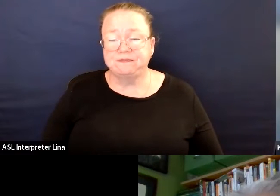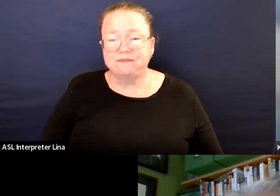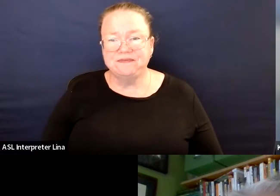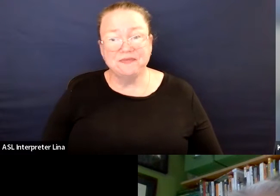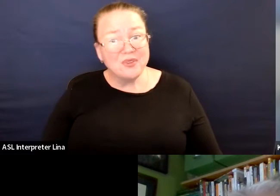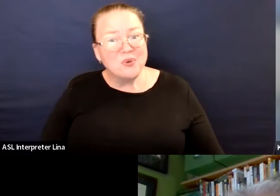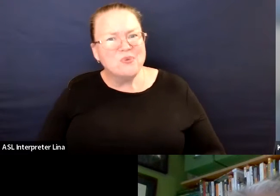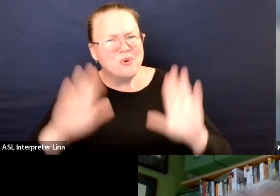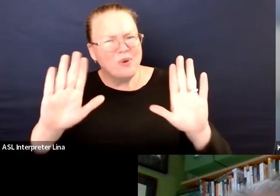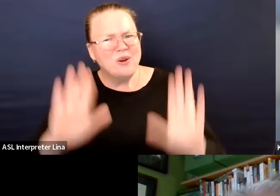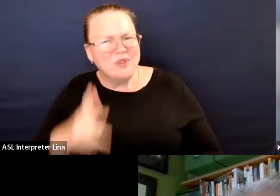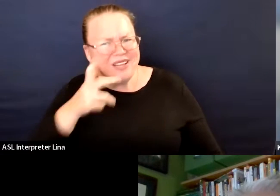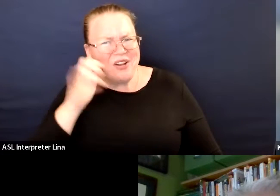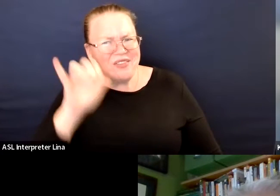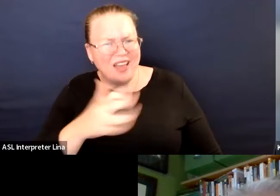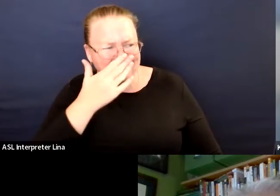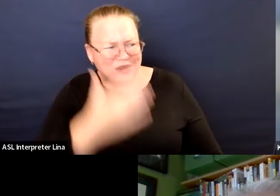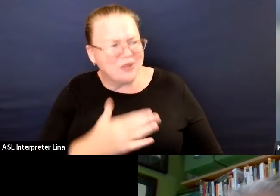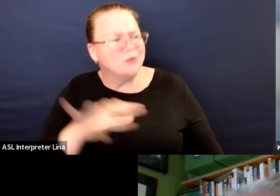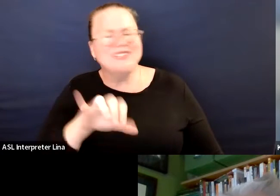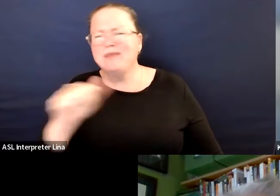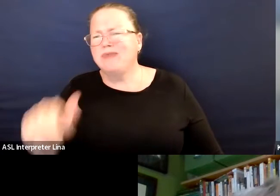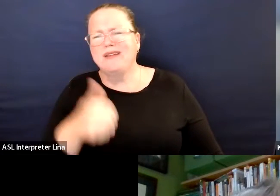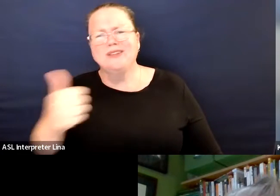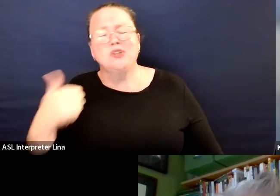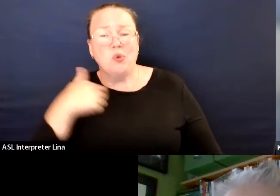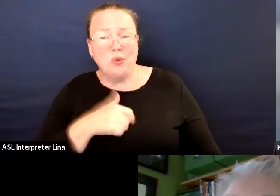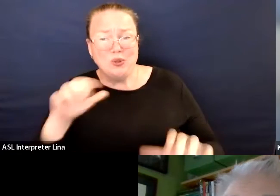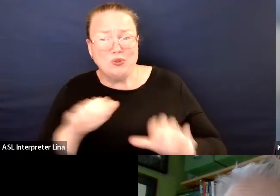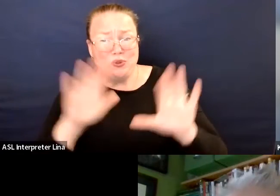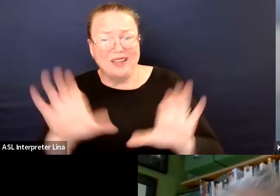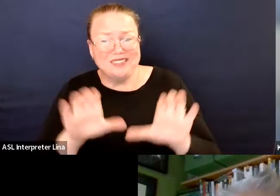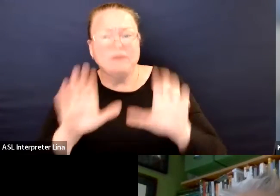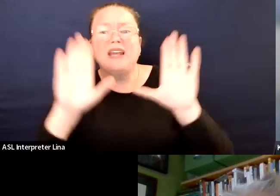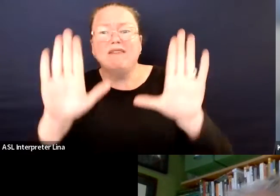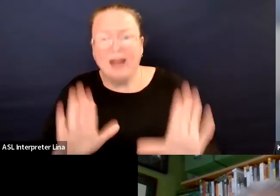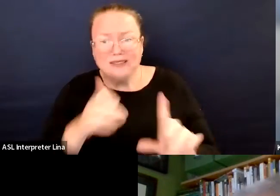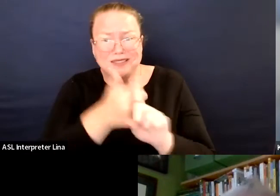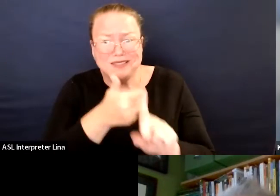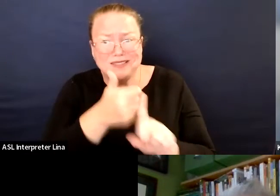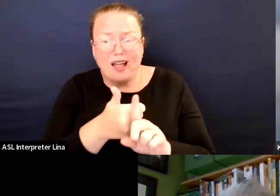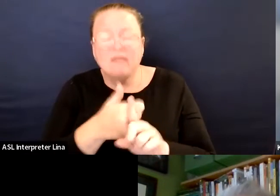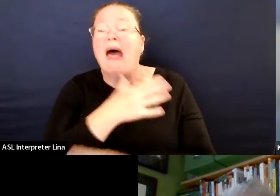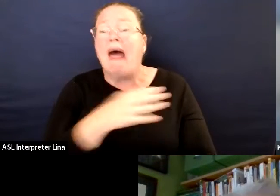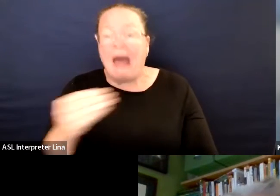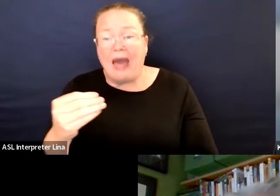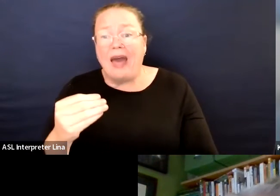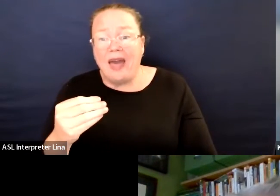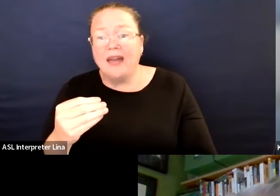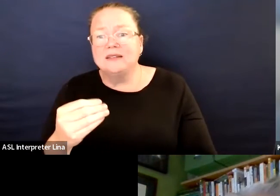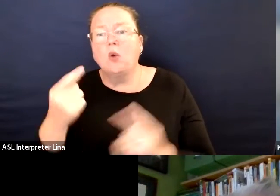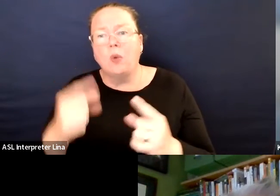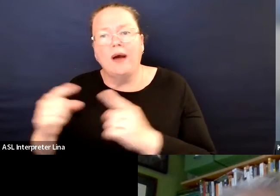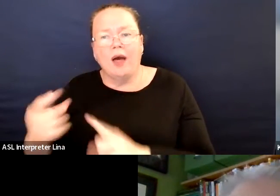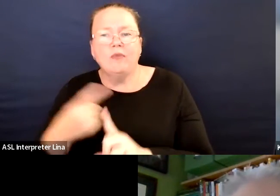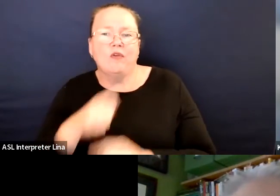Oh, that's great to hear about. Thank you. And like everything else, when we do an activity, that's fantastic, just in and of itself. And then it's the ramifications